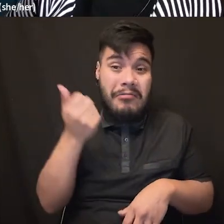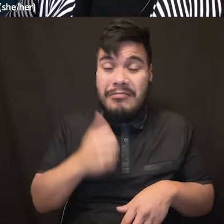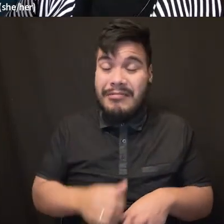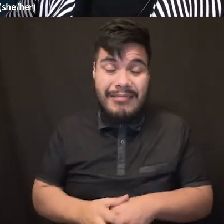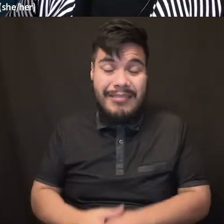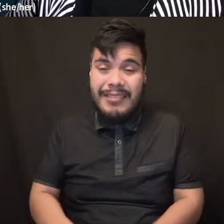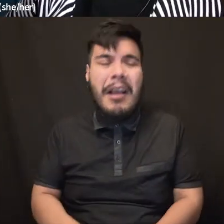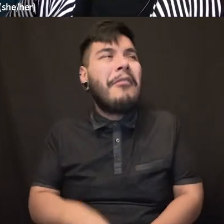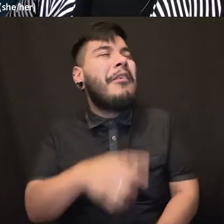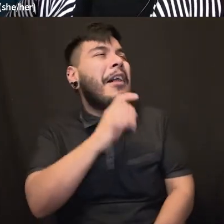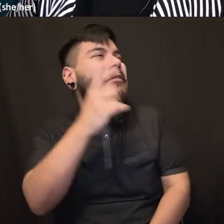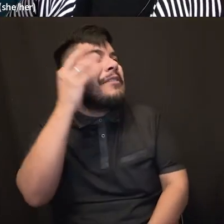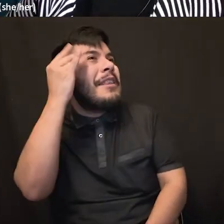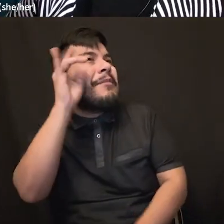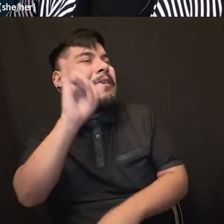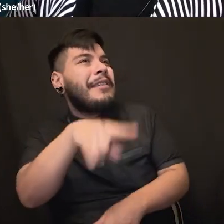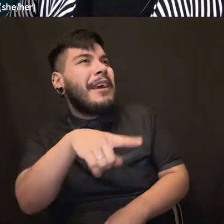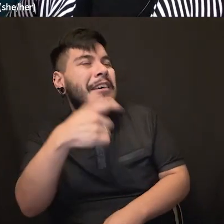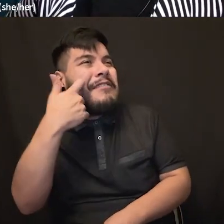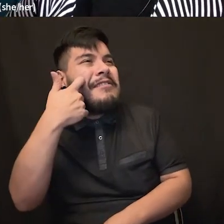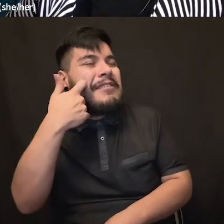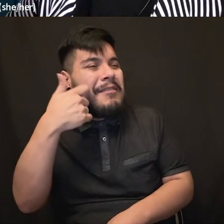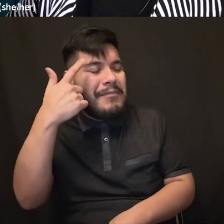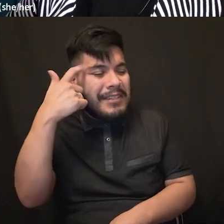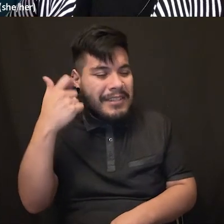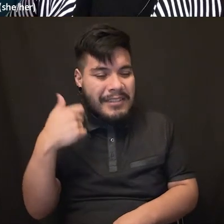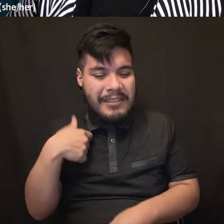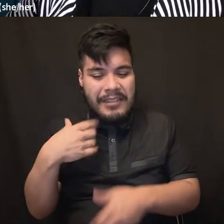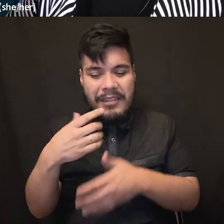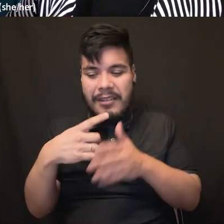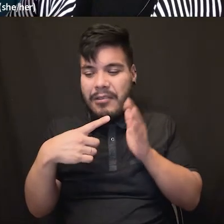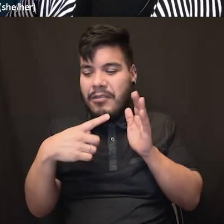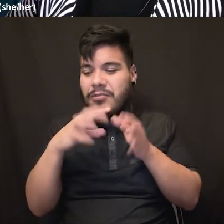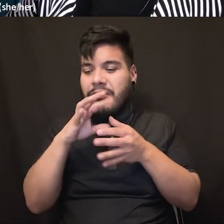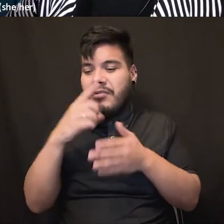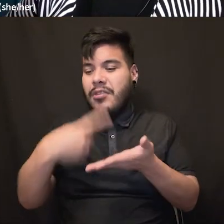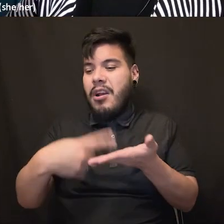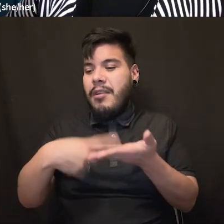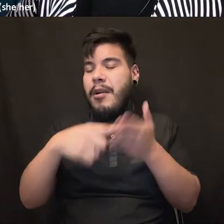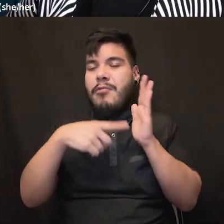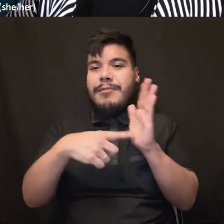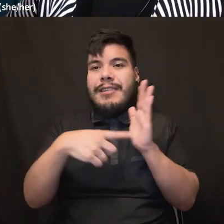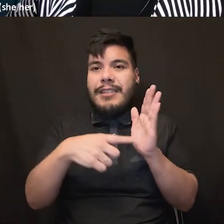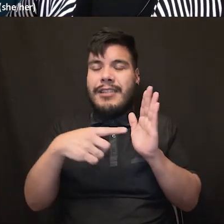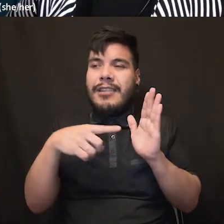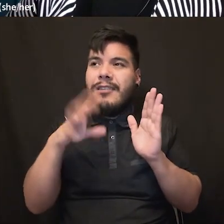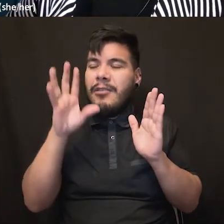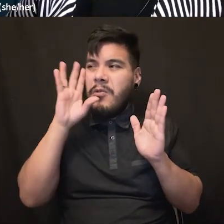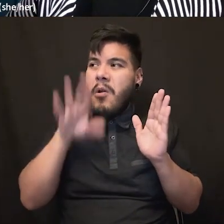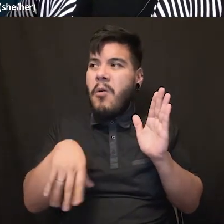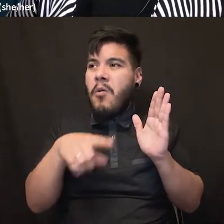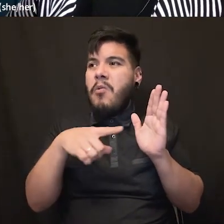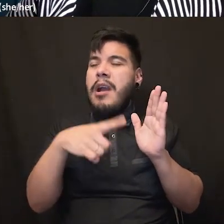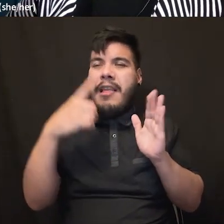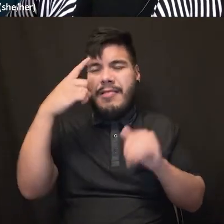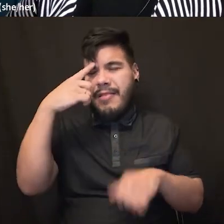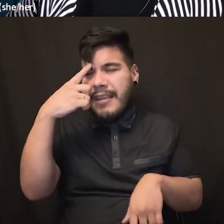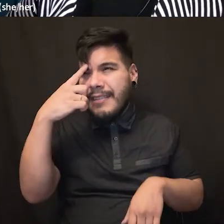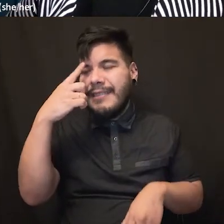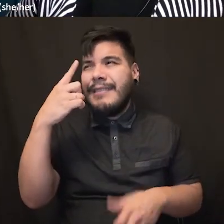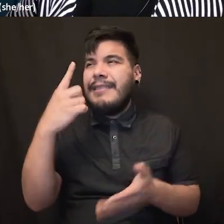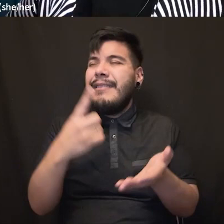earlier when we were talking about some of the representation stuff, is that, you know, I think